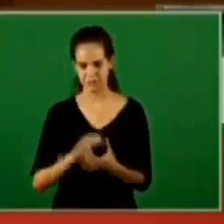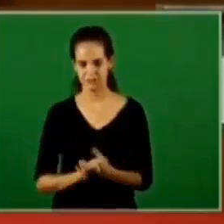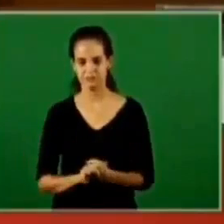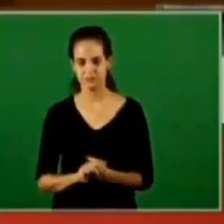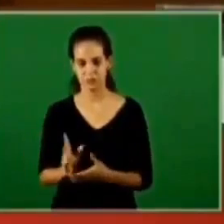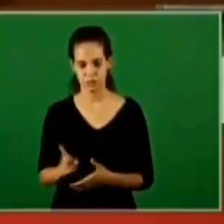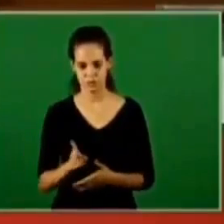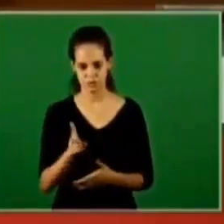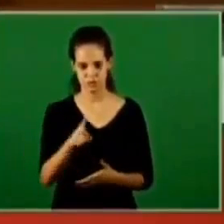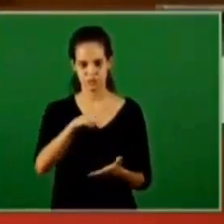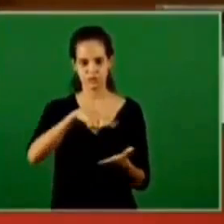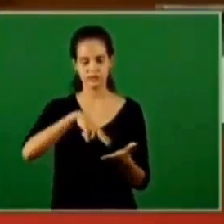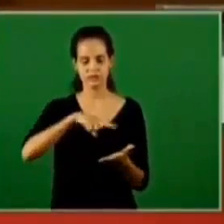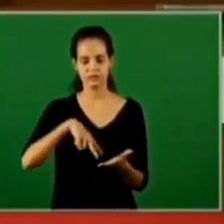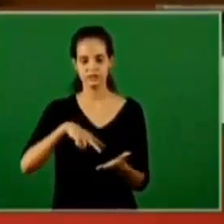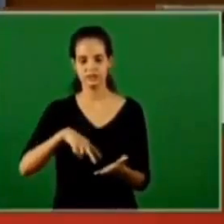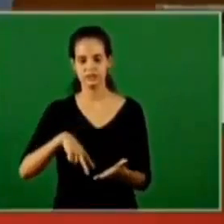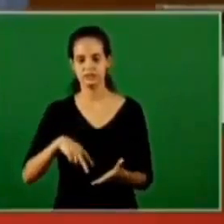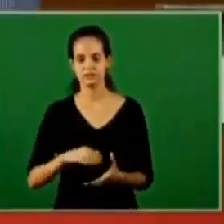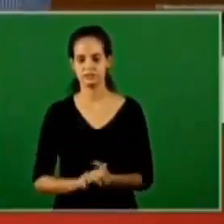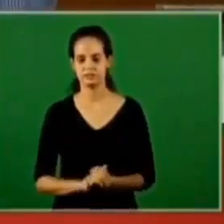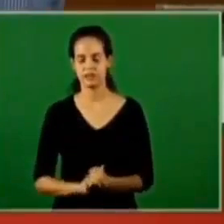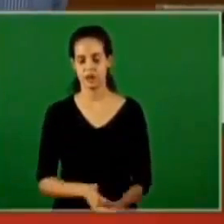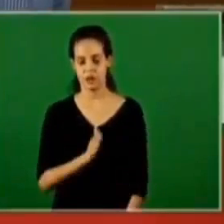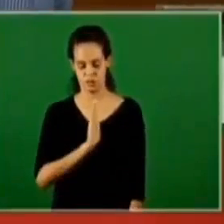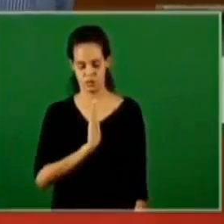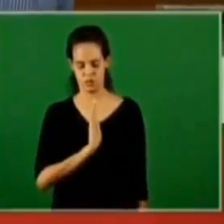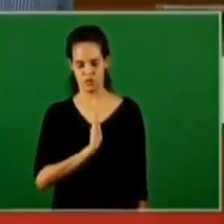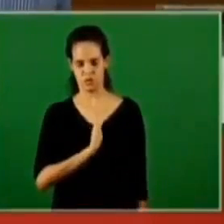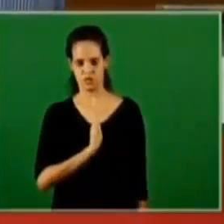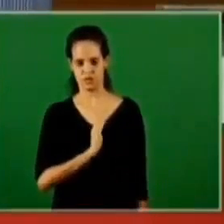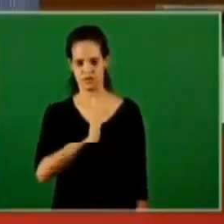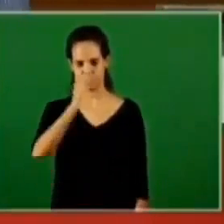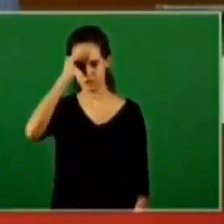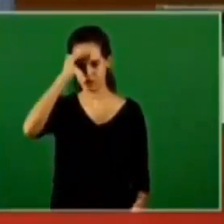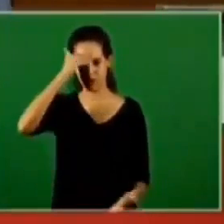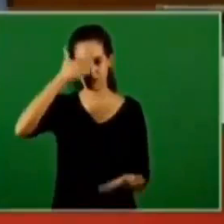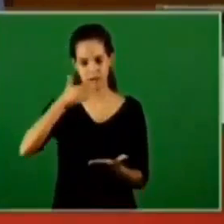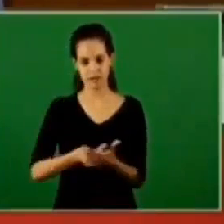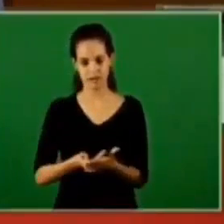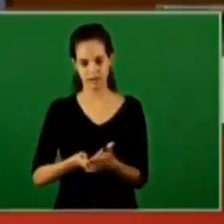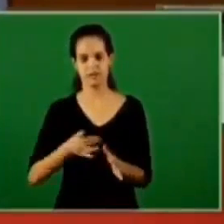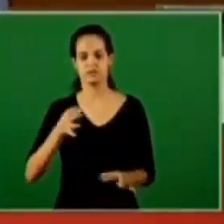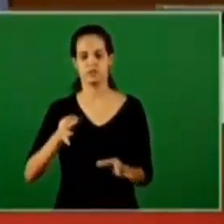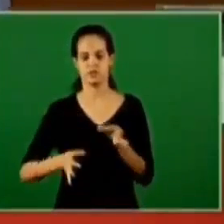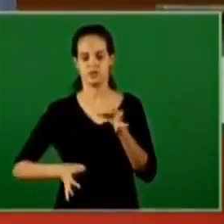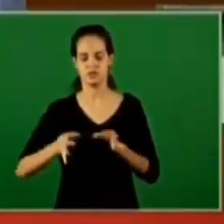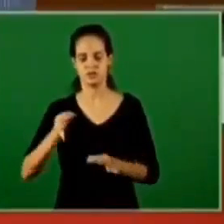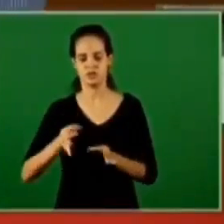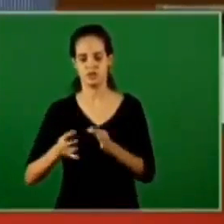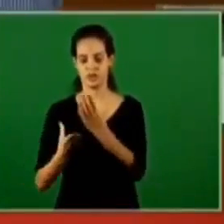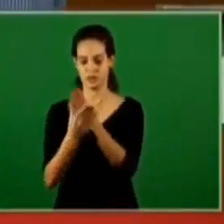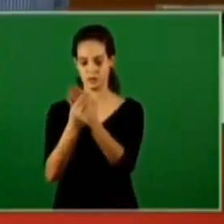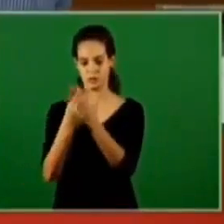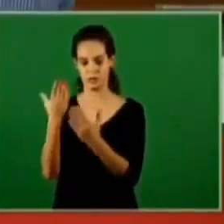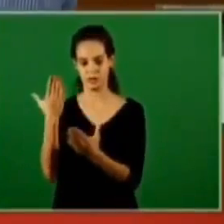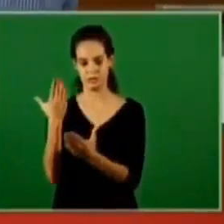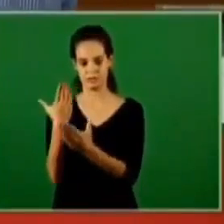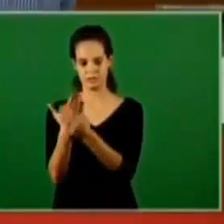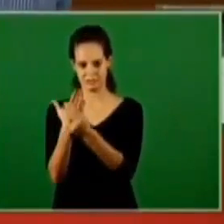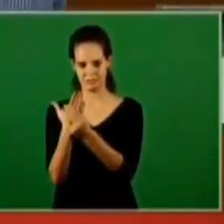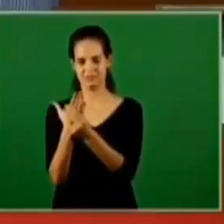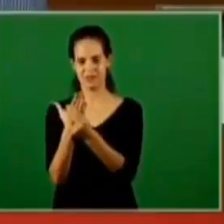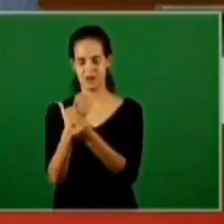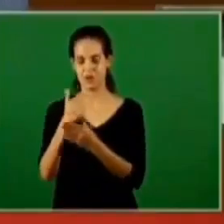Still, for with the heart one believes unto righteousness, and with